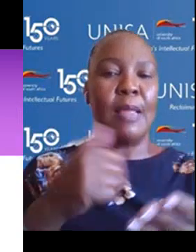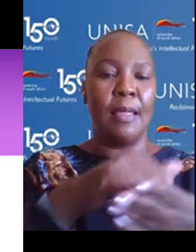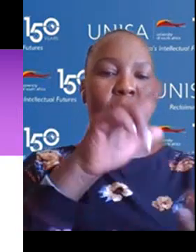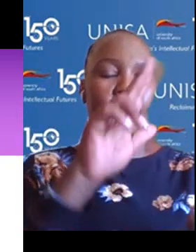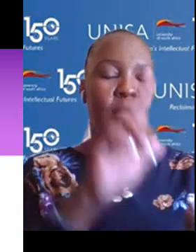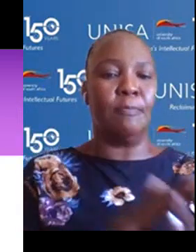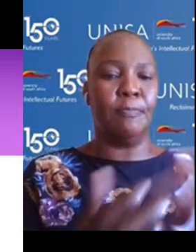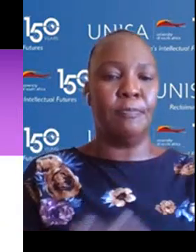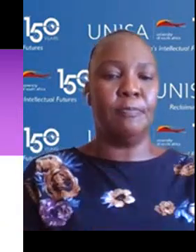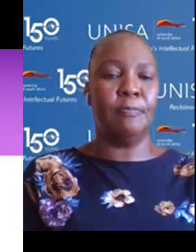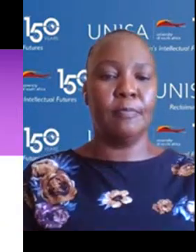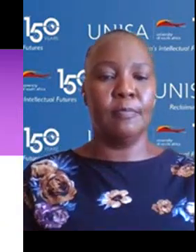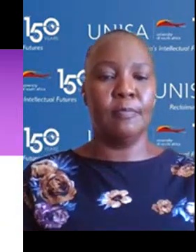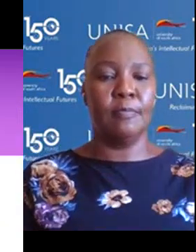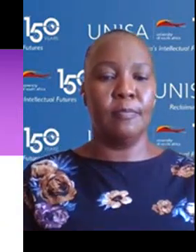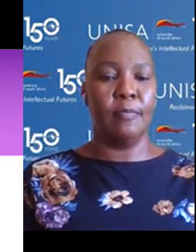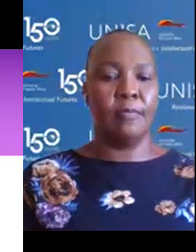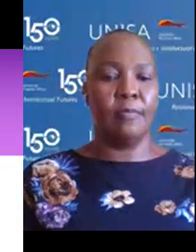instance.